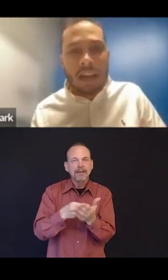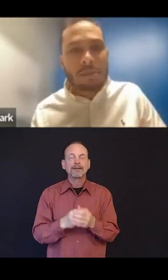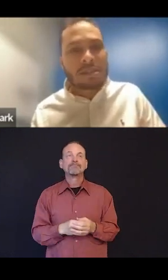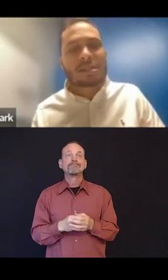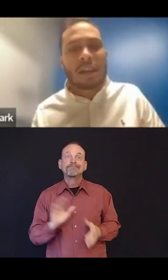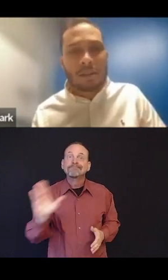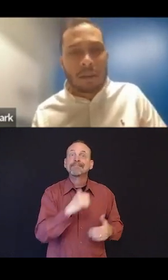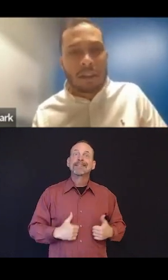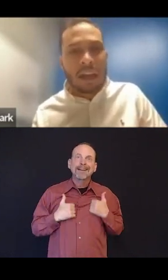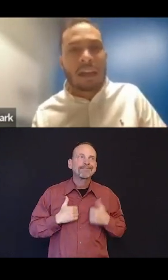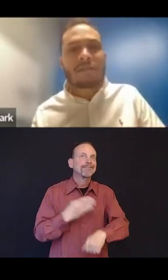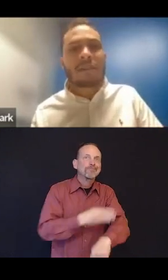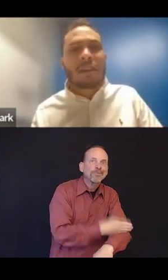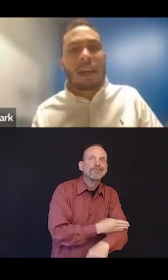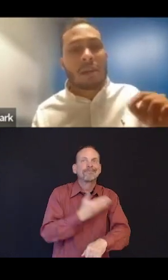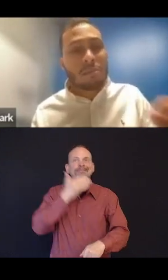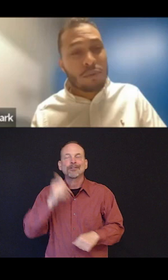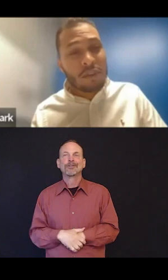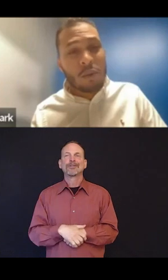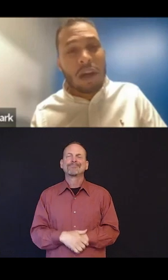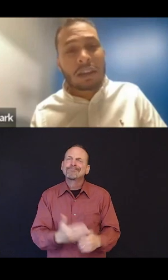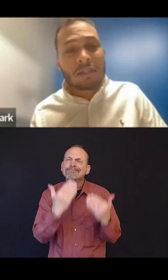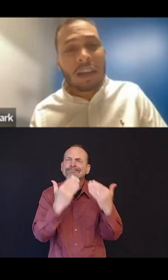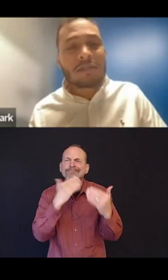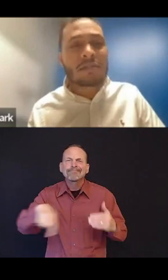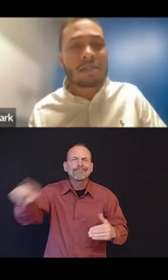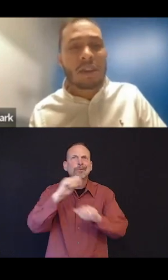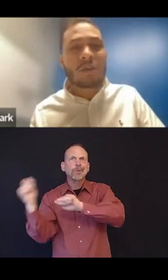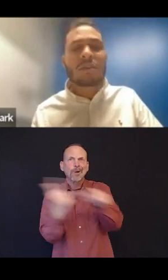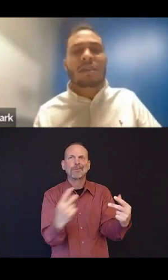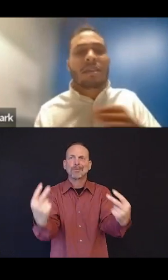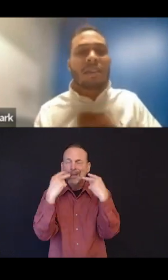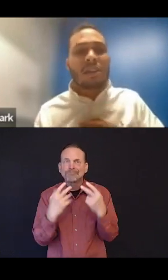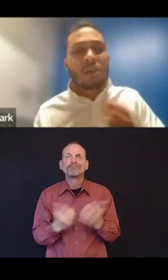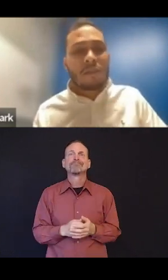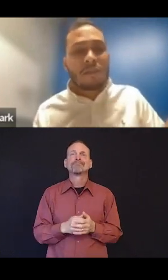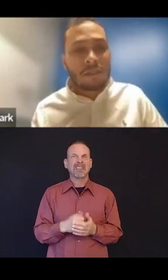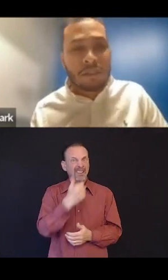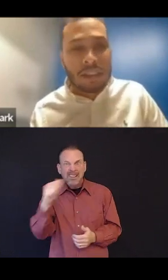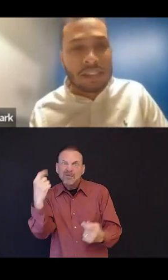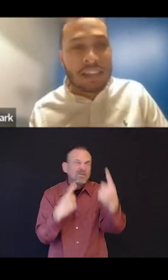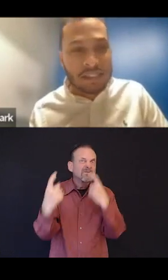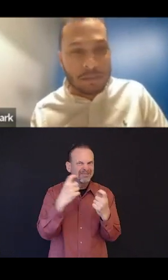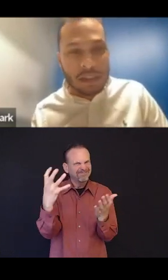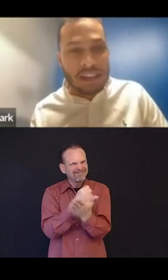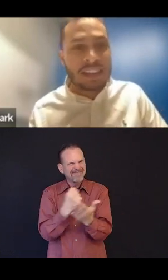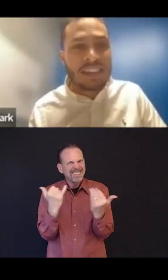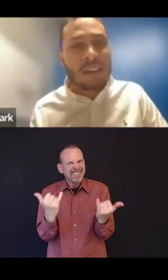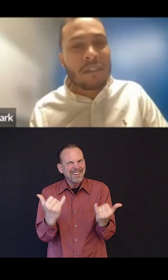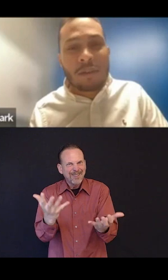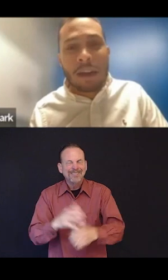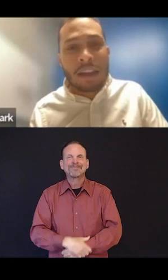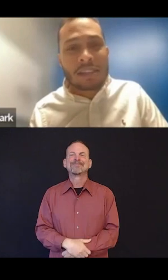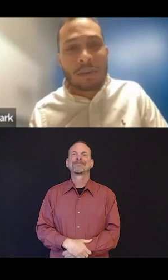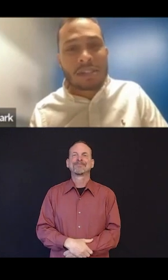more autonomous, independent life and improve their quality of life. So thank you all for listening to me.